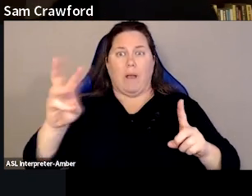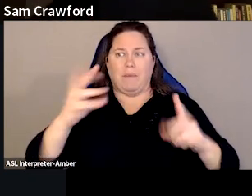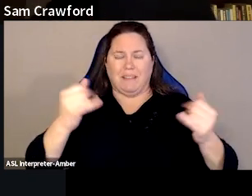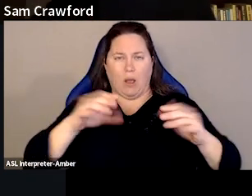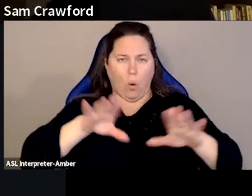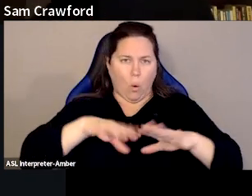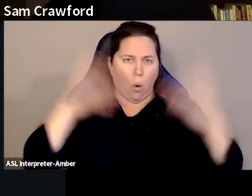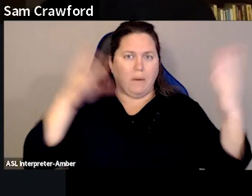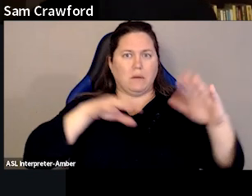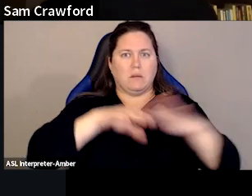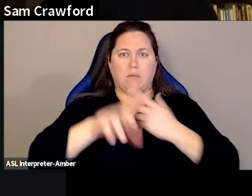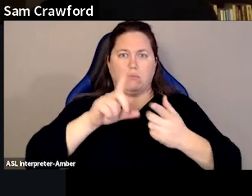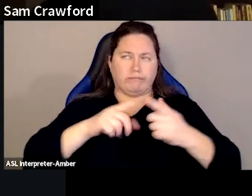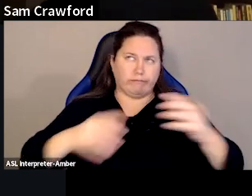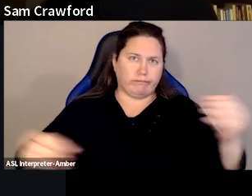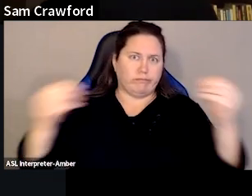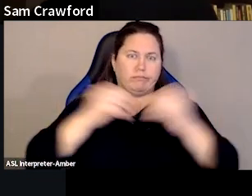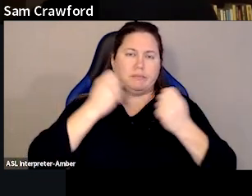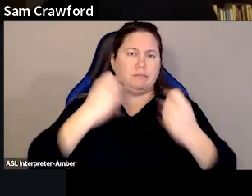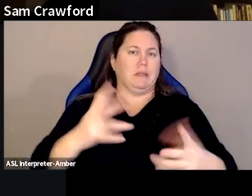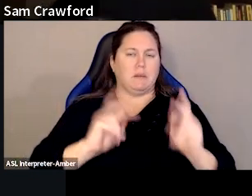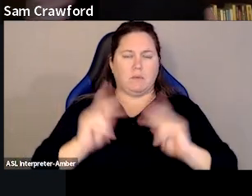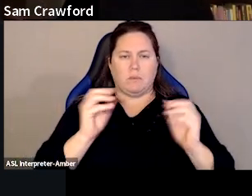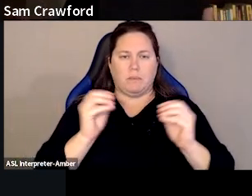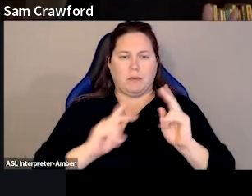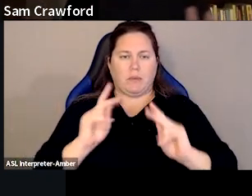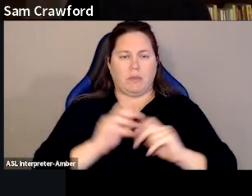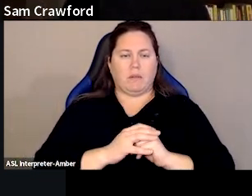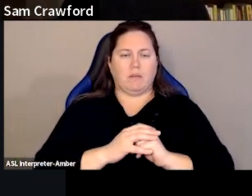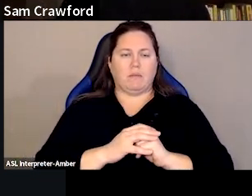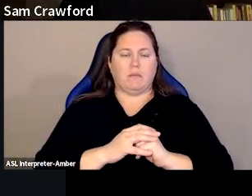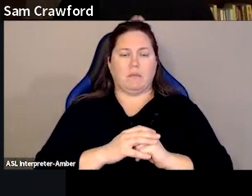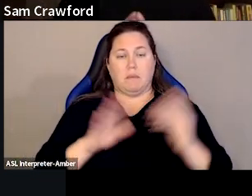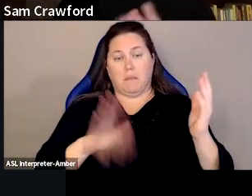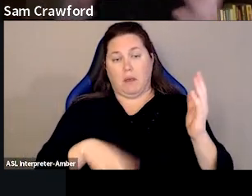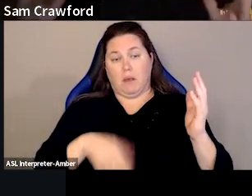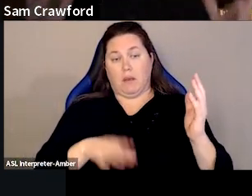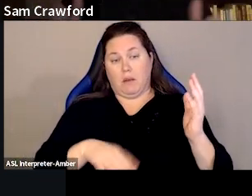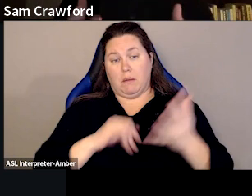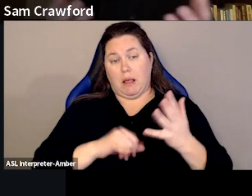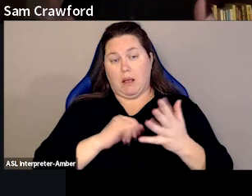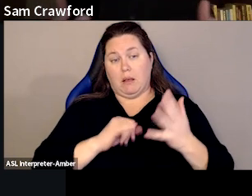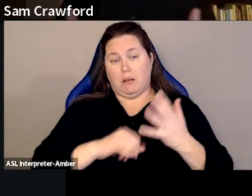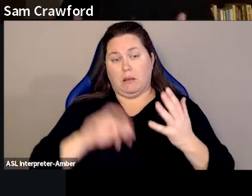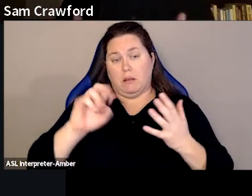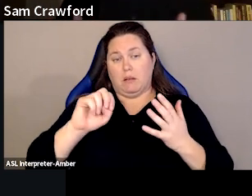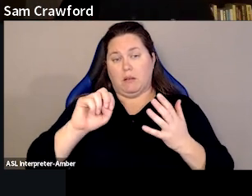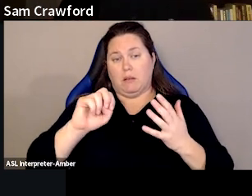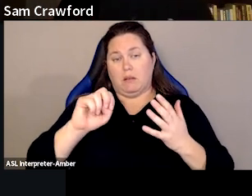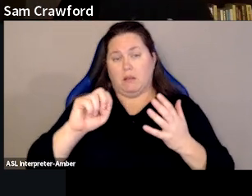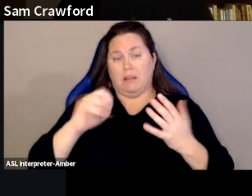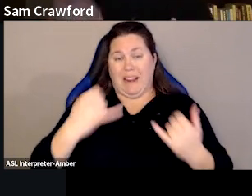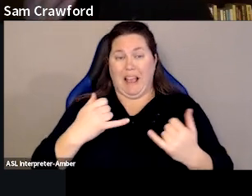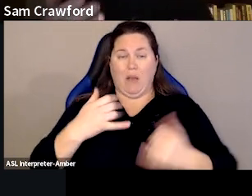before. Then down here, you will see the exploration of ideas. So the power now is in our